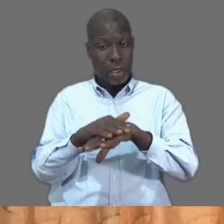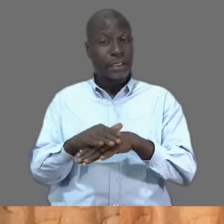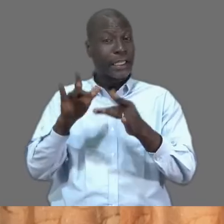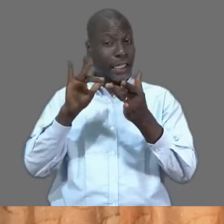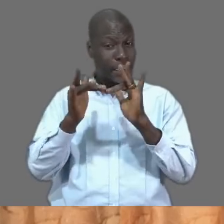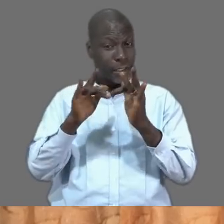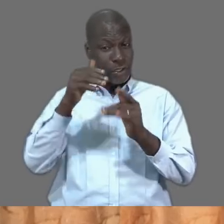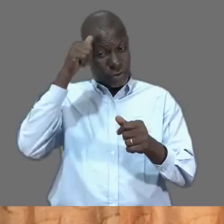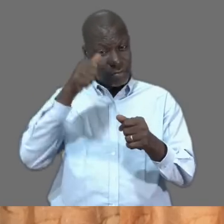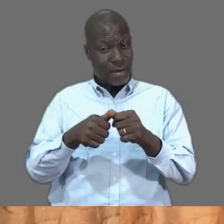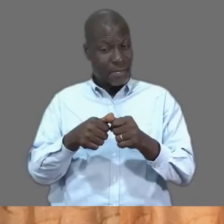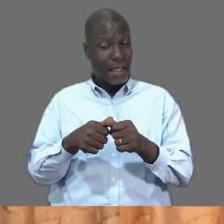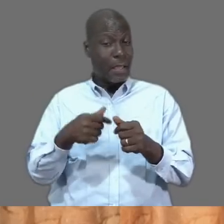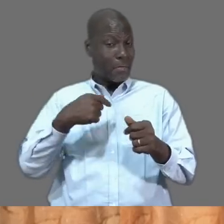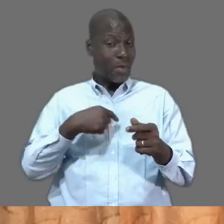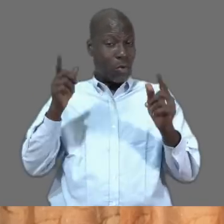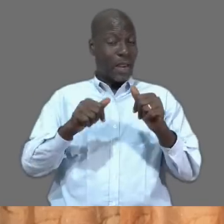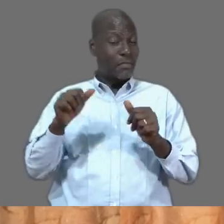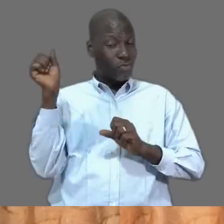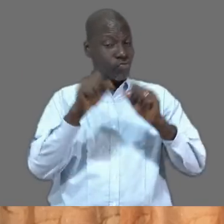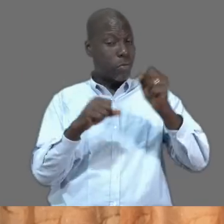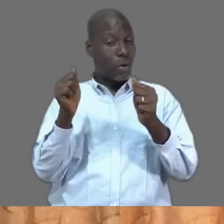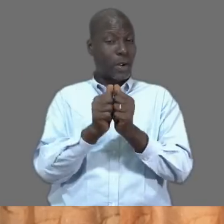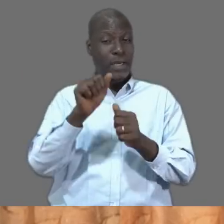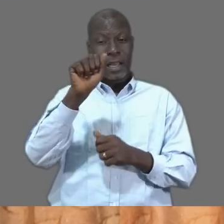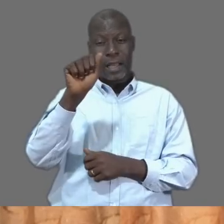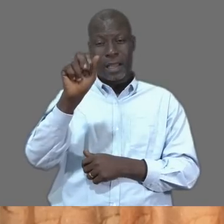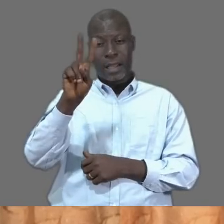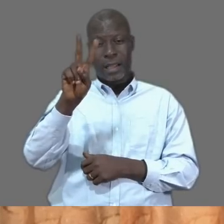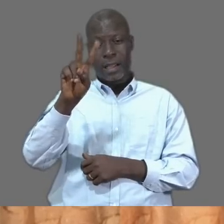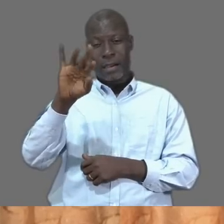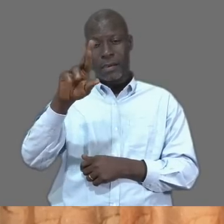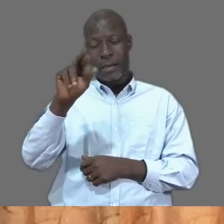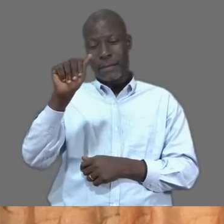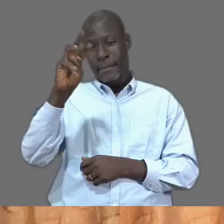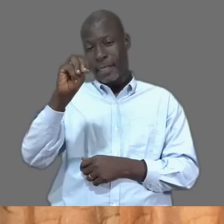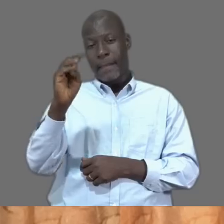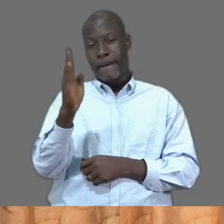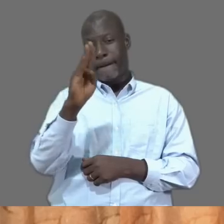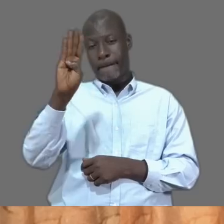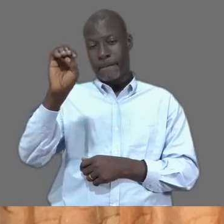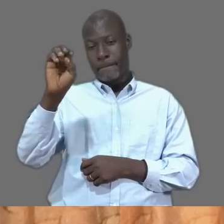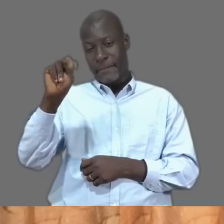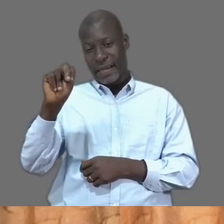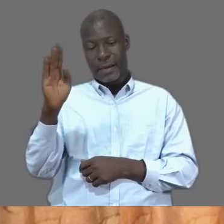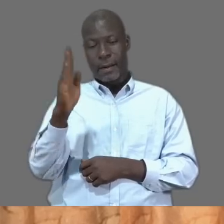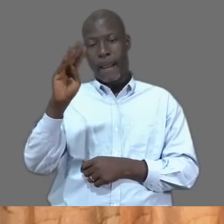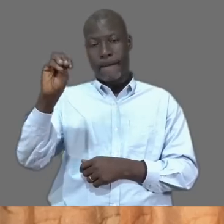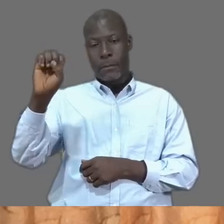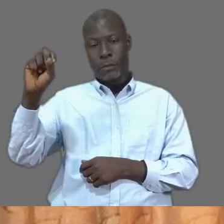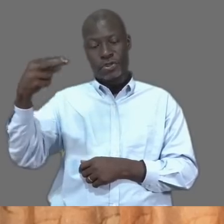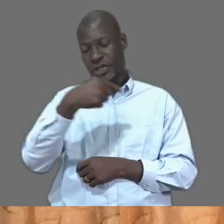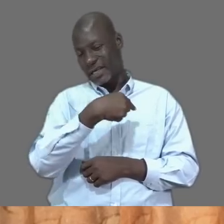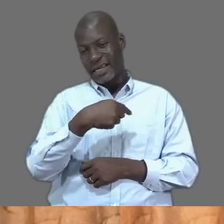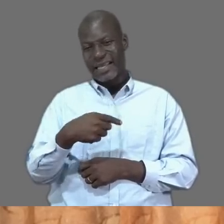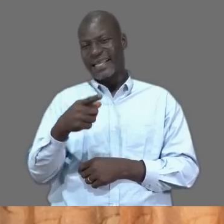no wo ho ntokwa ya me ne avram ba muhye eko wono sori a wose nyankopon eni ho ne